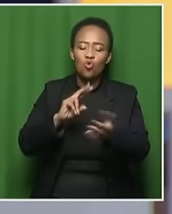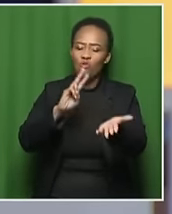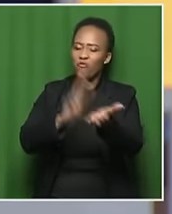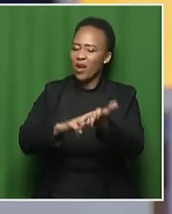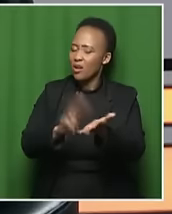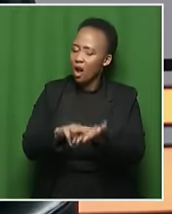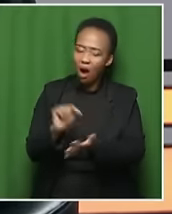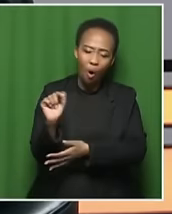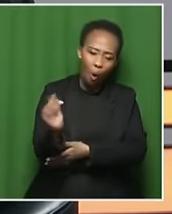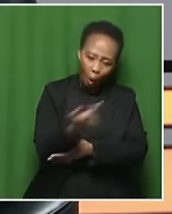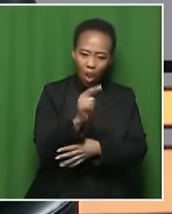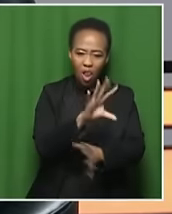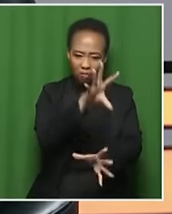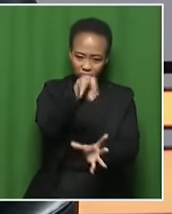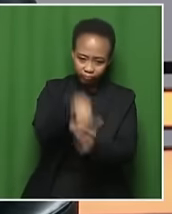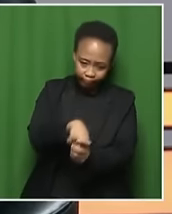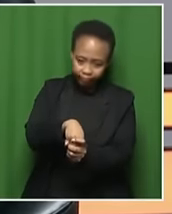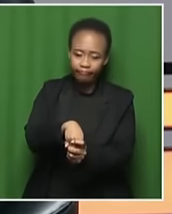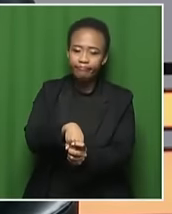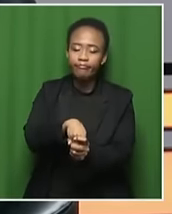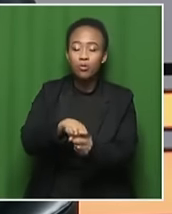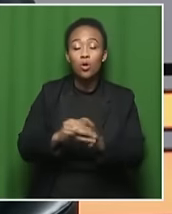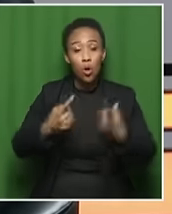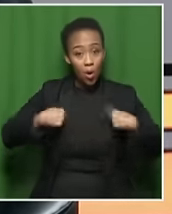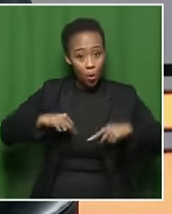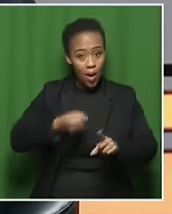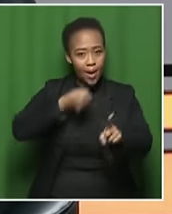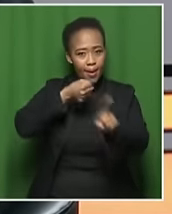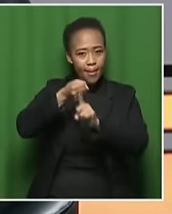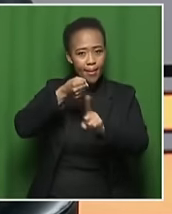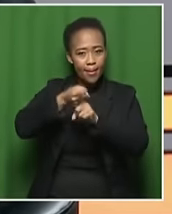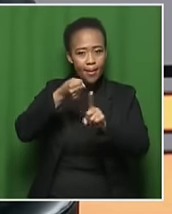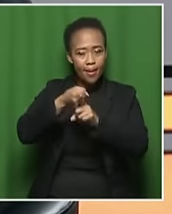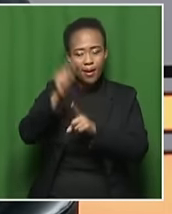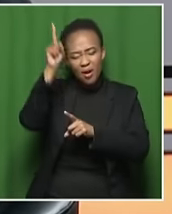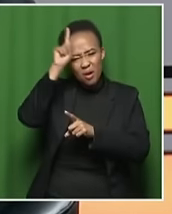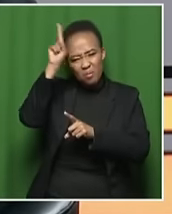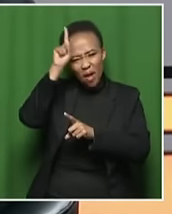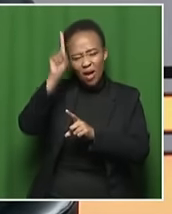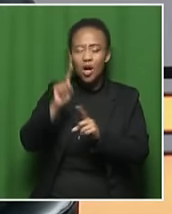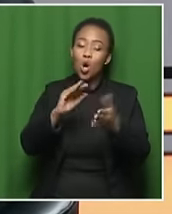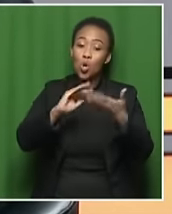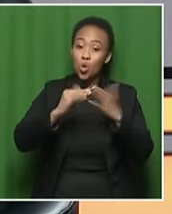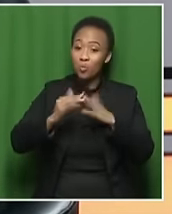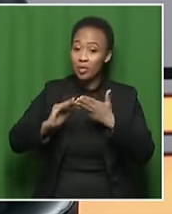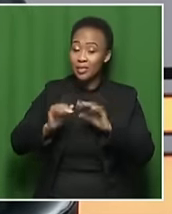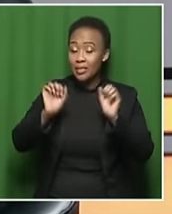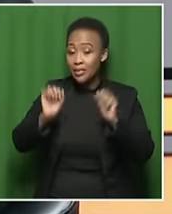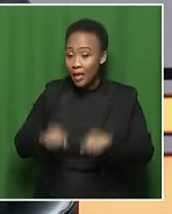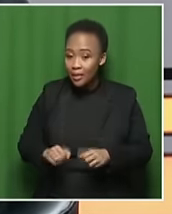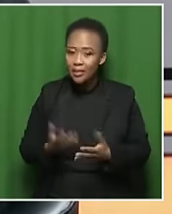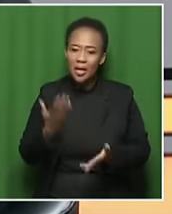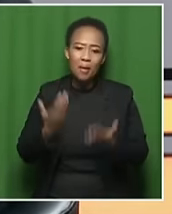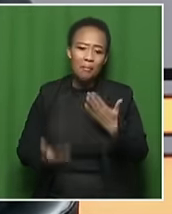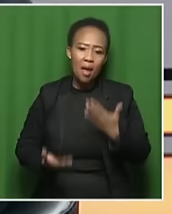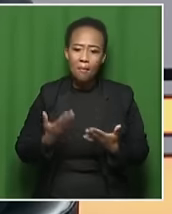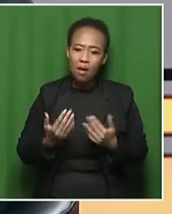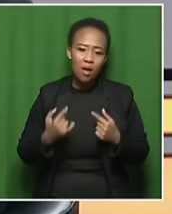of us. We are campaigning in the black communities. Maybe we have not been able to reach Nhlanhla's